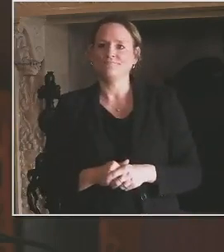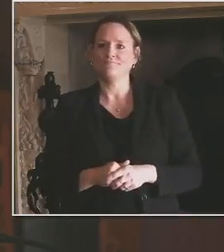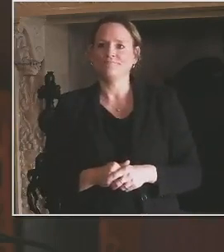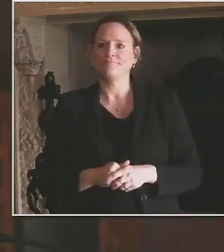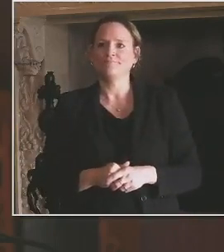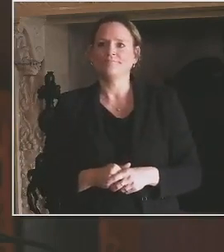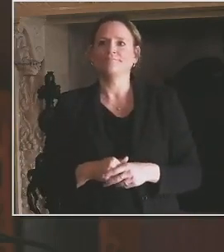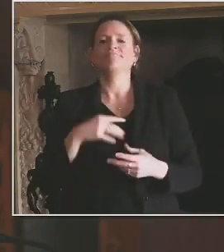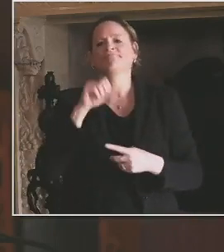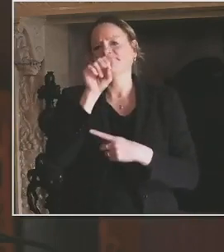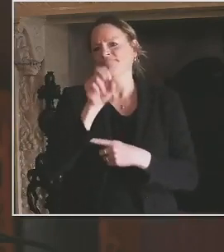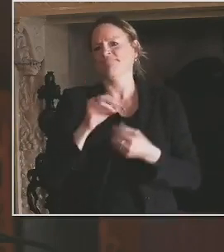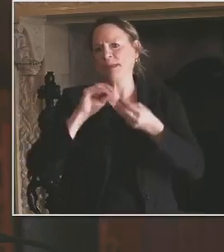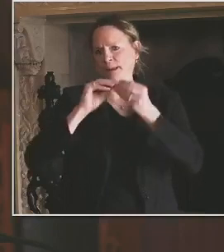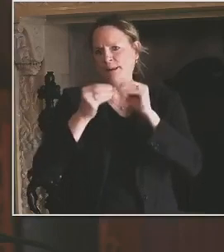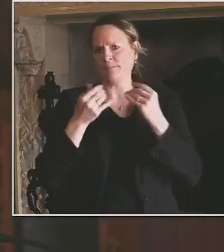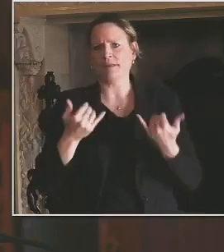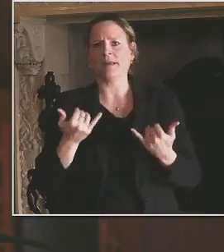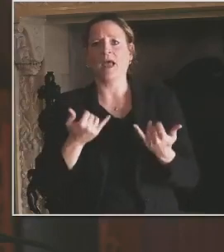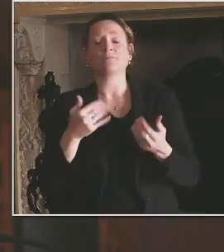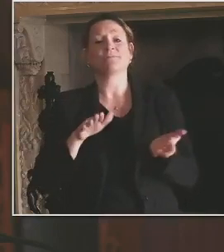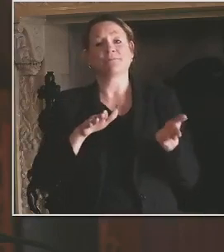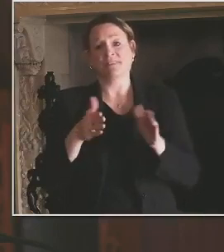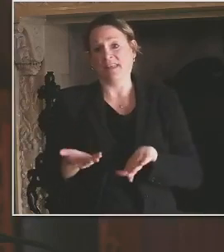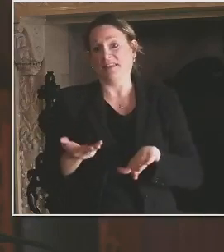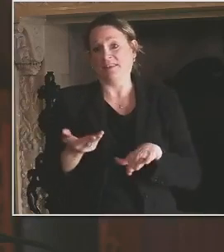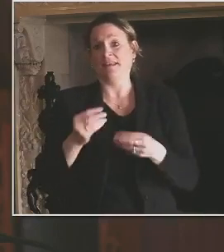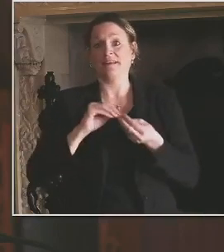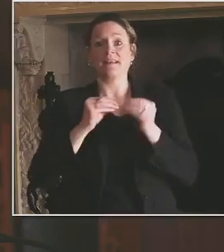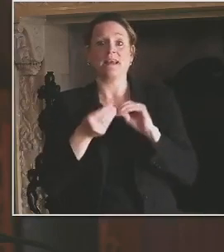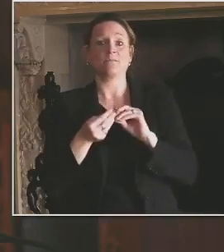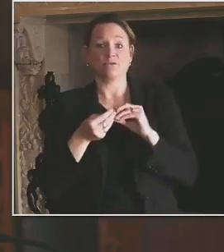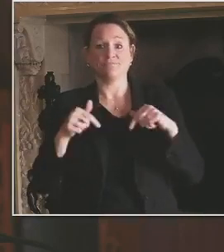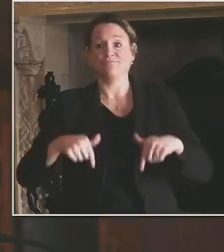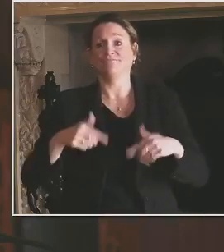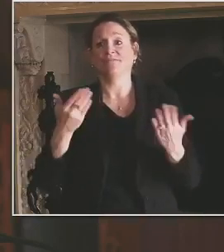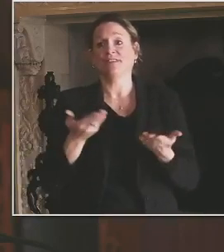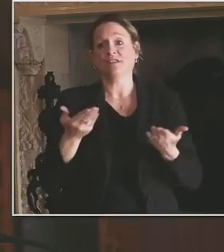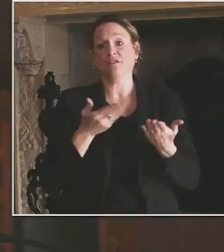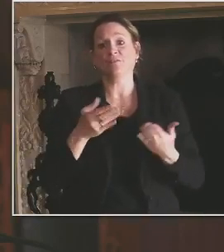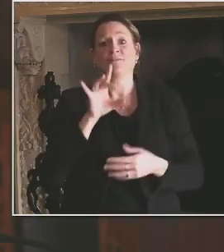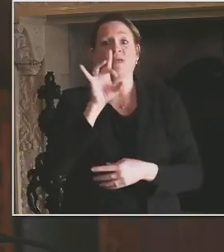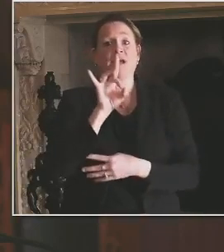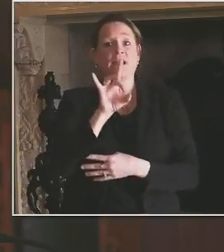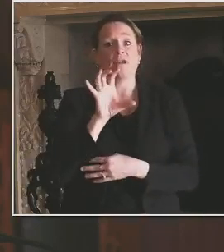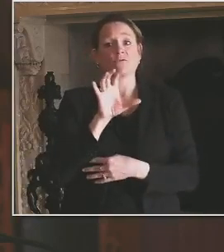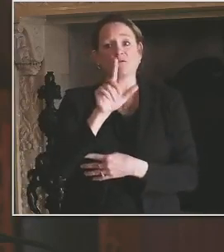numbers. The death toll here in Wisconsin has reached 826.